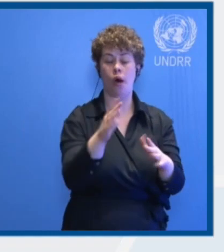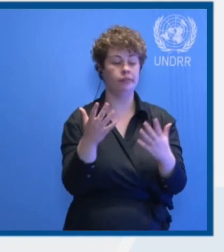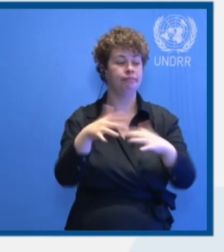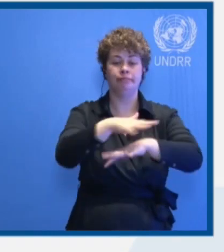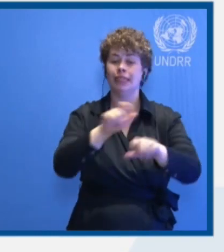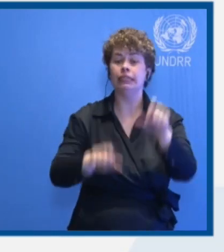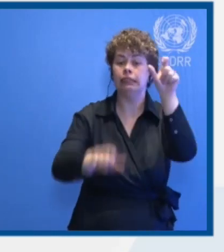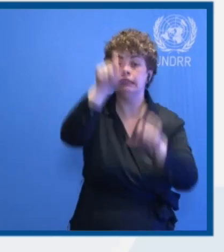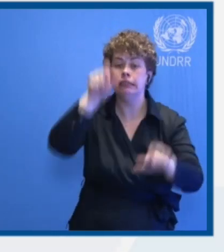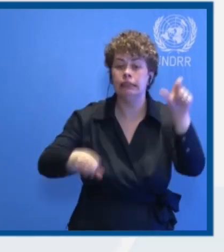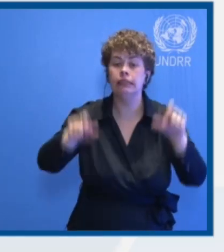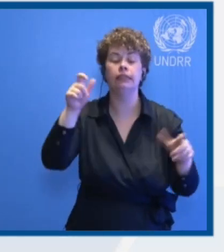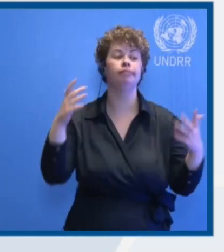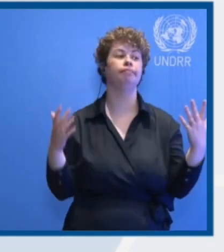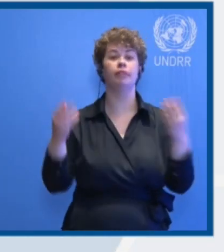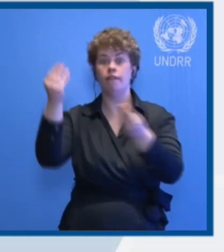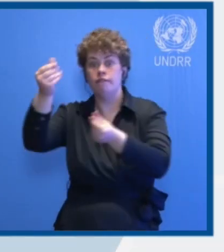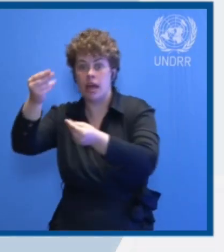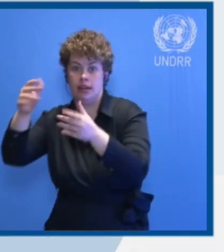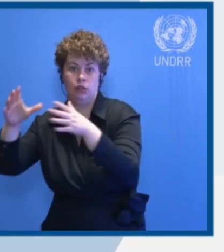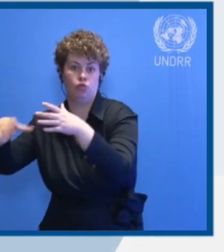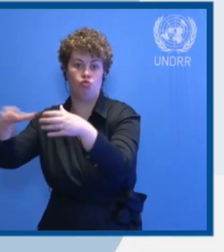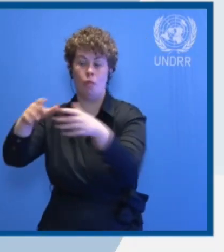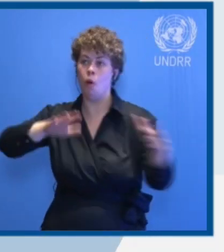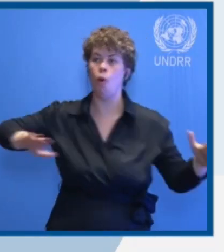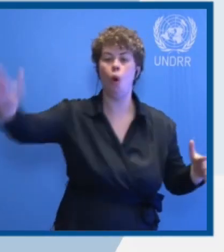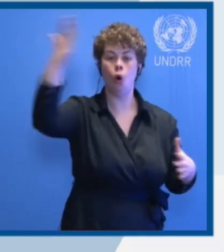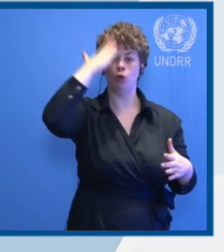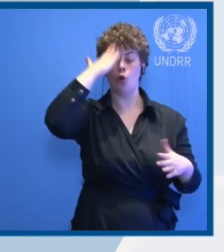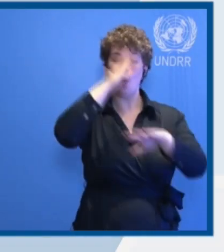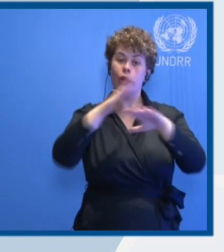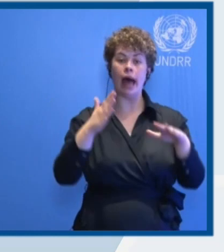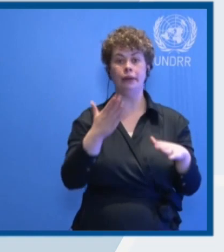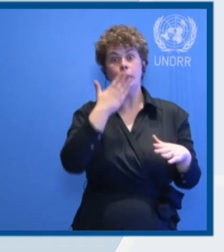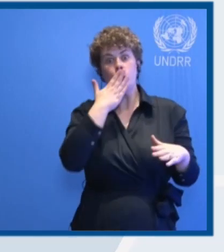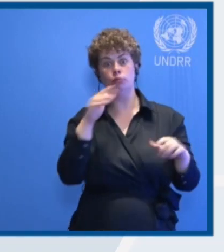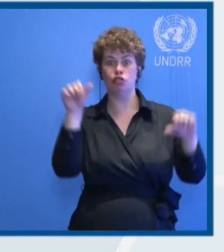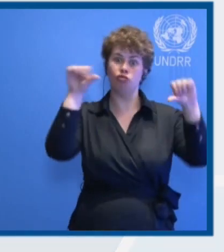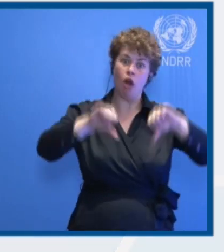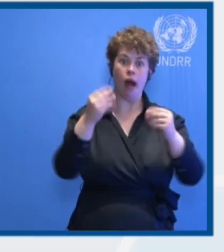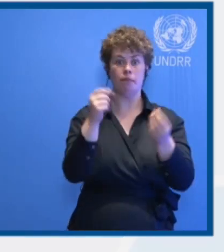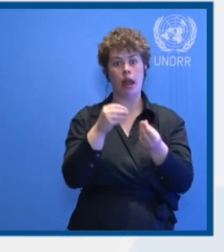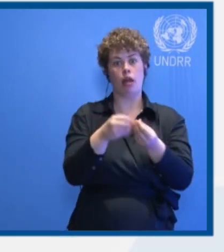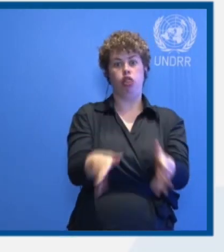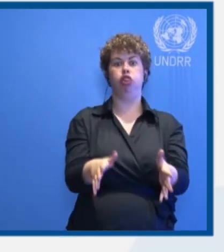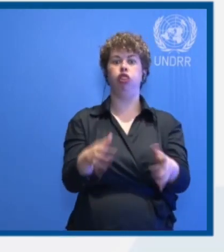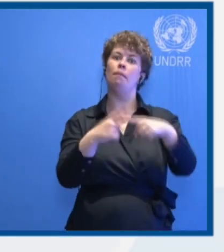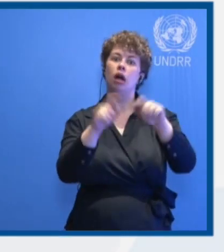of financial groups, so that awareness is raised as much as possible. Thanks. Thank you.